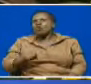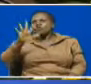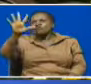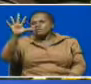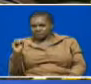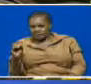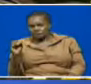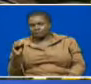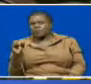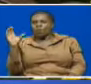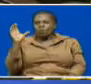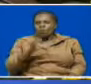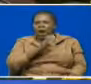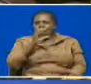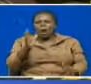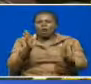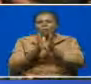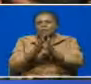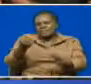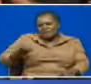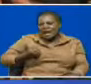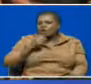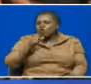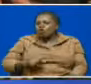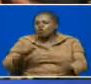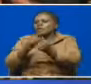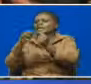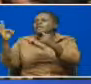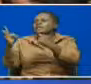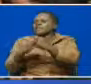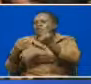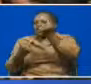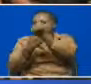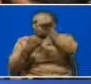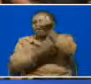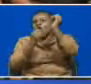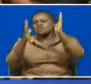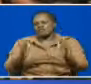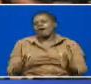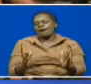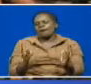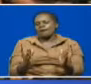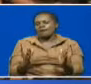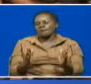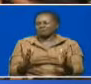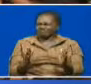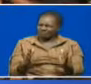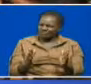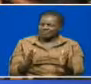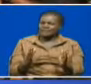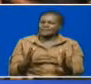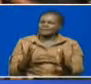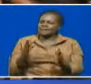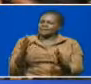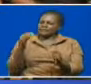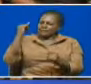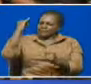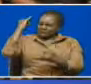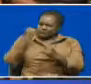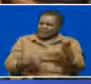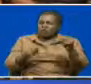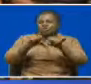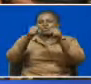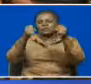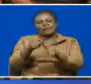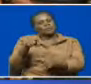gentleman drinking with an 18-year-old girl. Sponsor, quote unquote. Sponsor. Yes. See, so at the end of it all, the